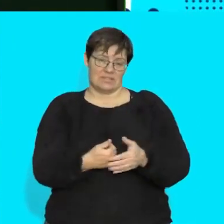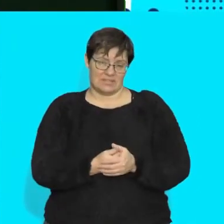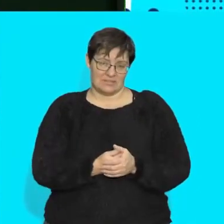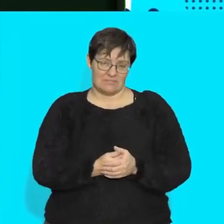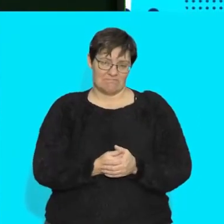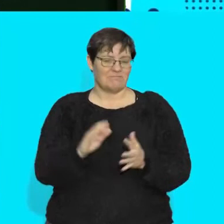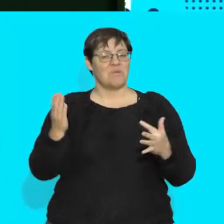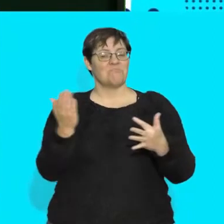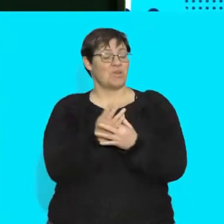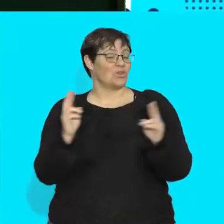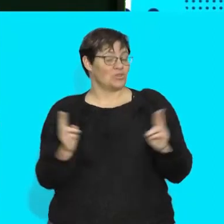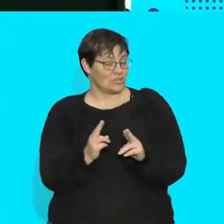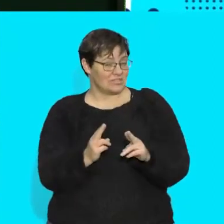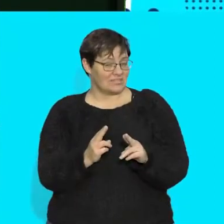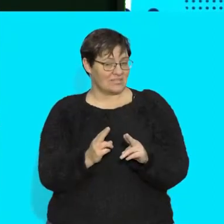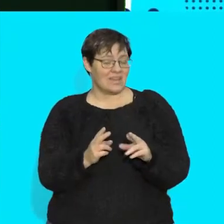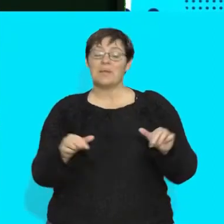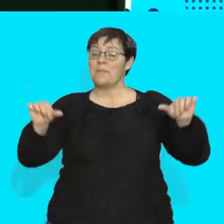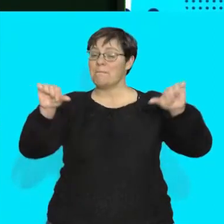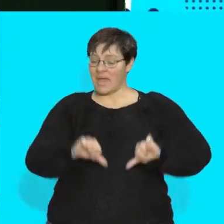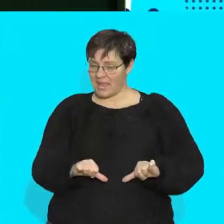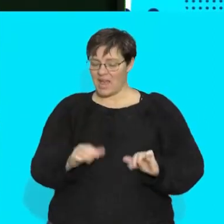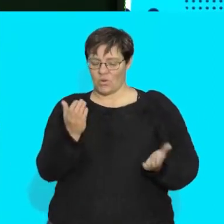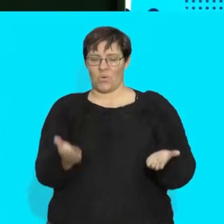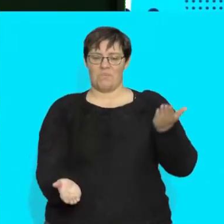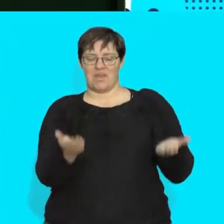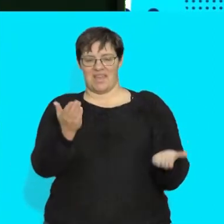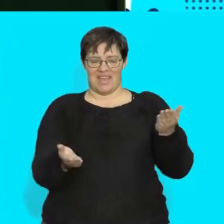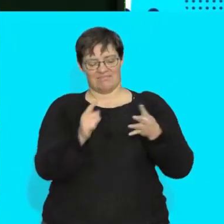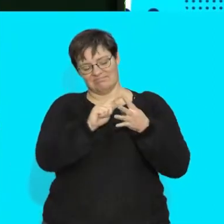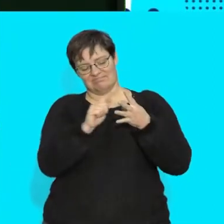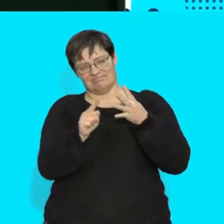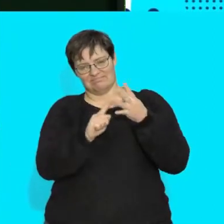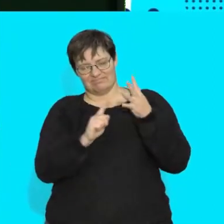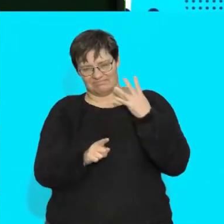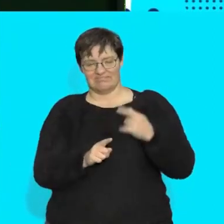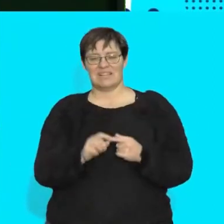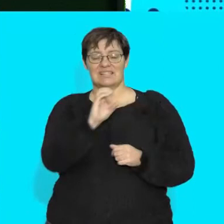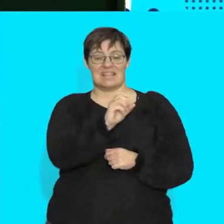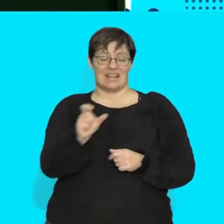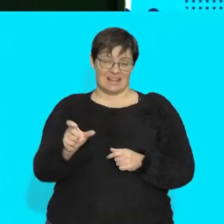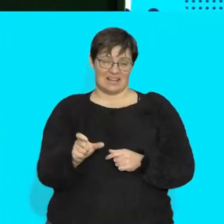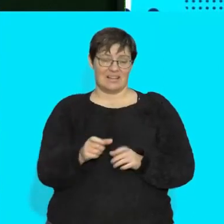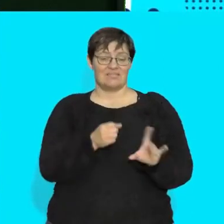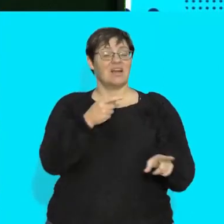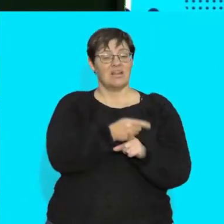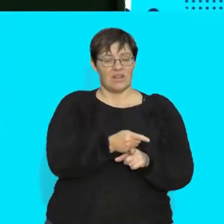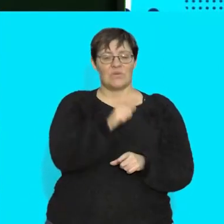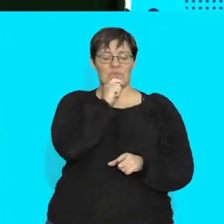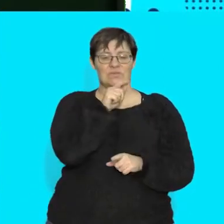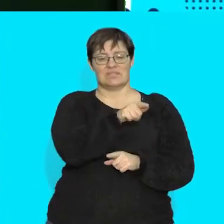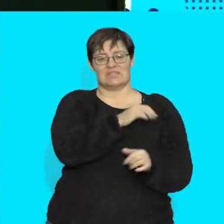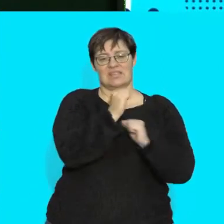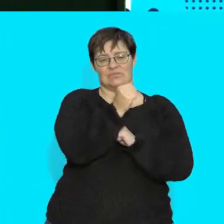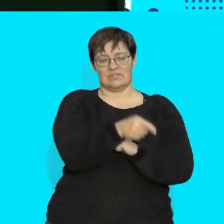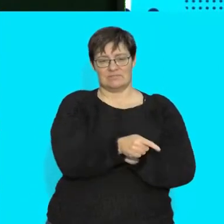same process. Let's take a short break, and then we'll dive into comparing the different types of electrolytic cells used